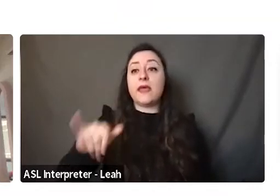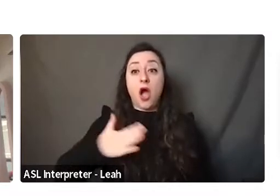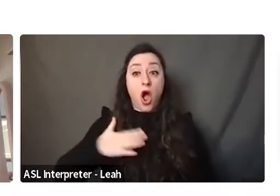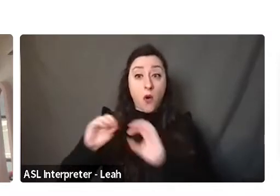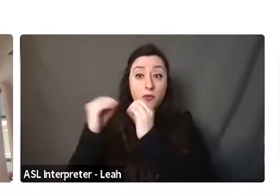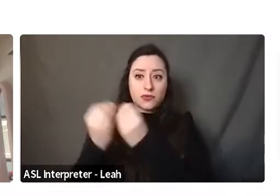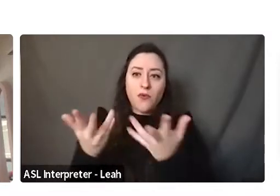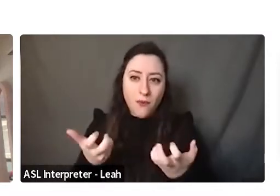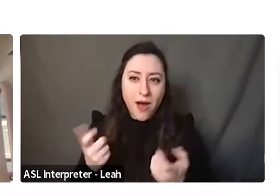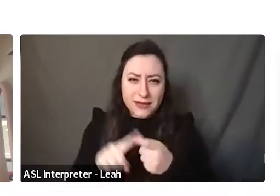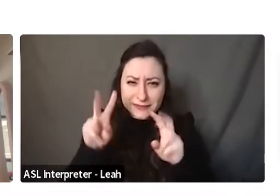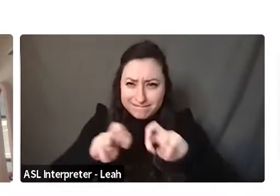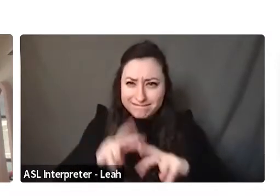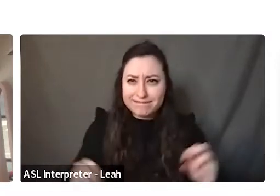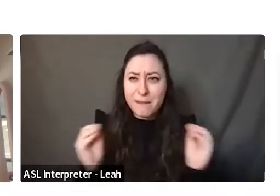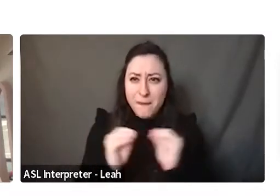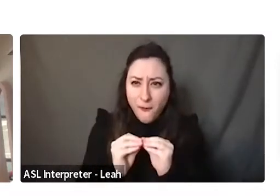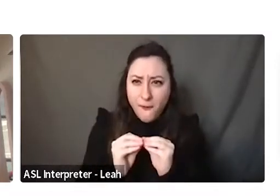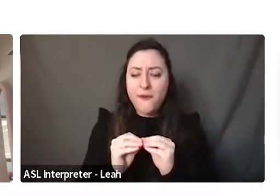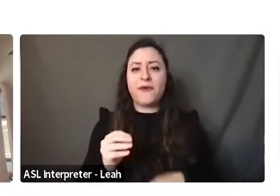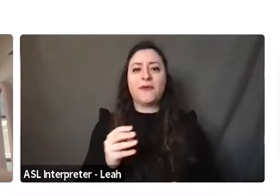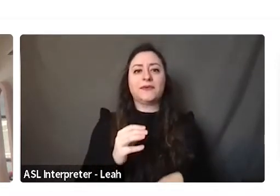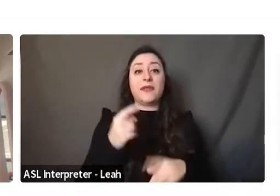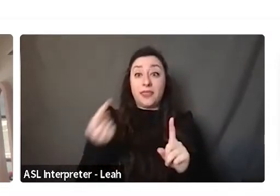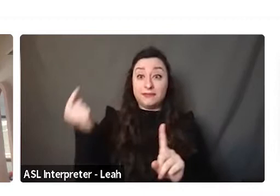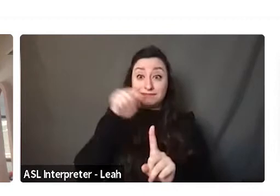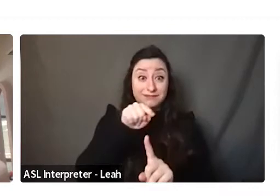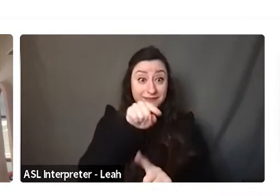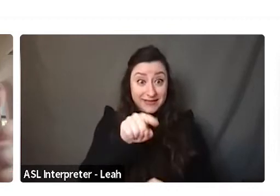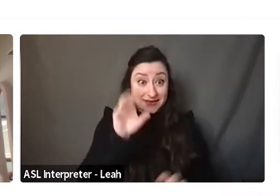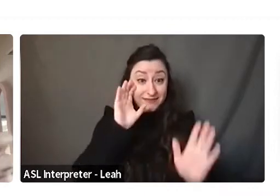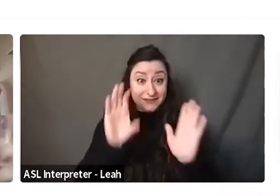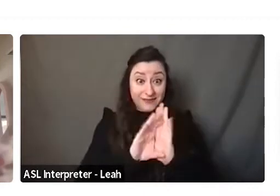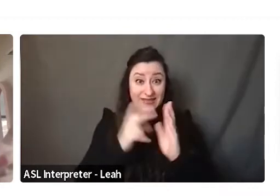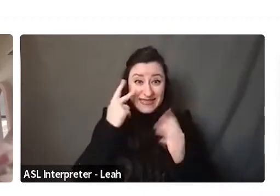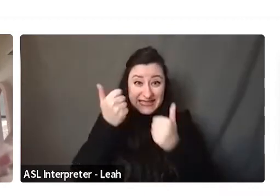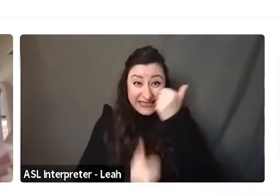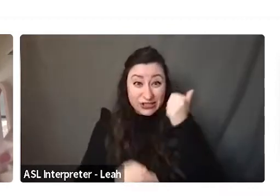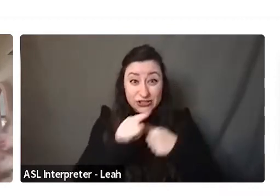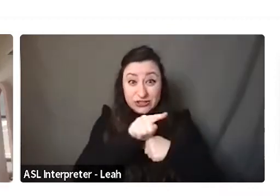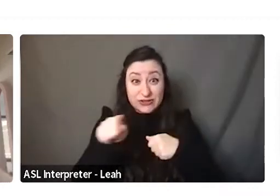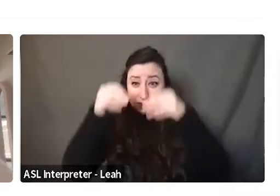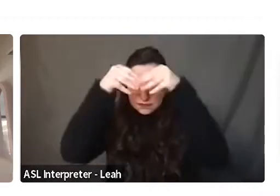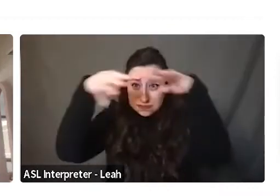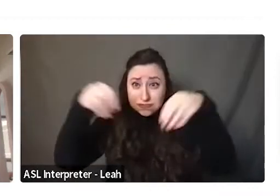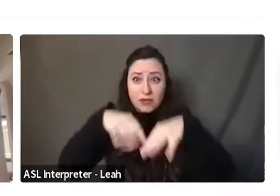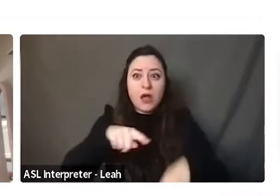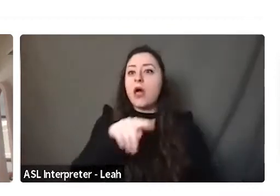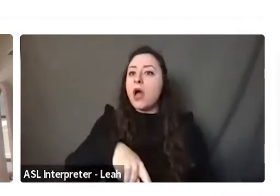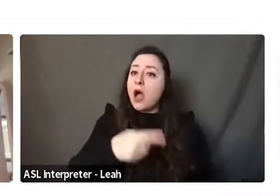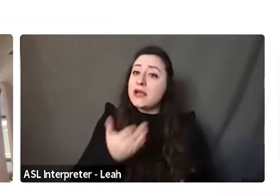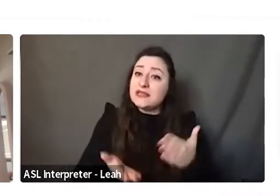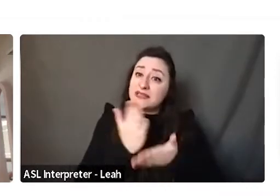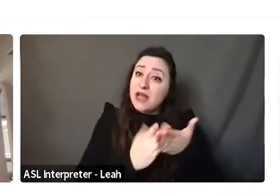deeper into. And again, just going back to this model, like looking at each of them, a lot of them were not even aware when